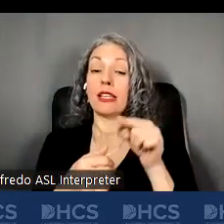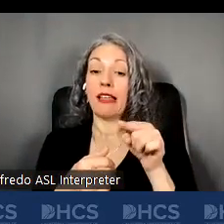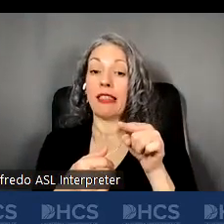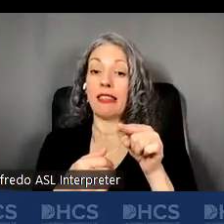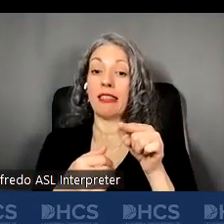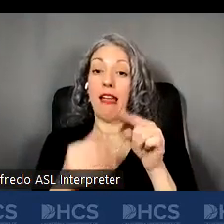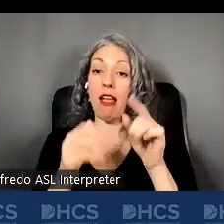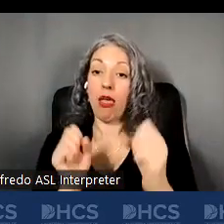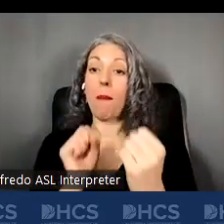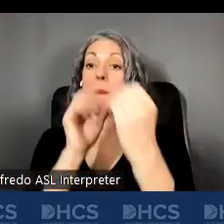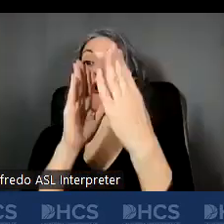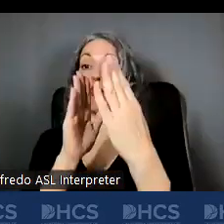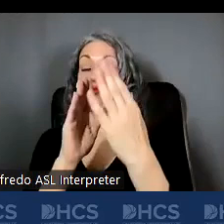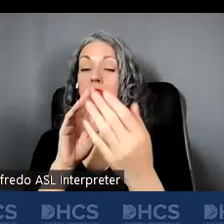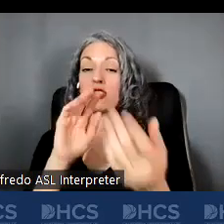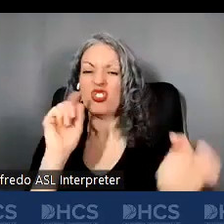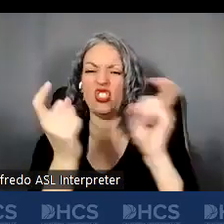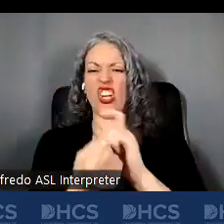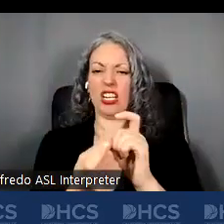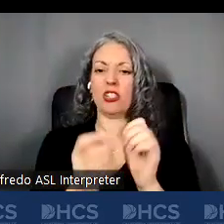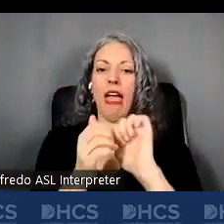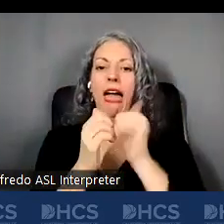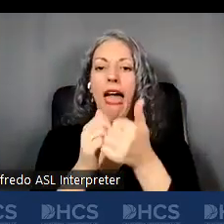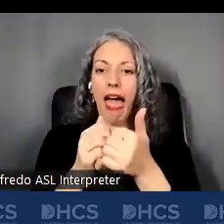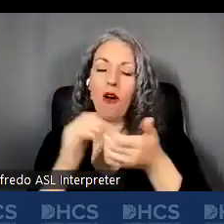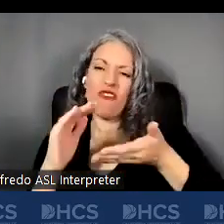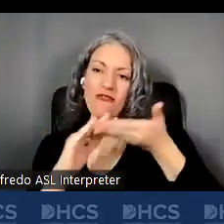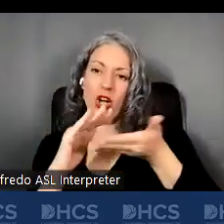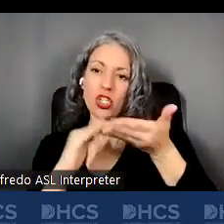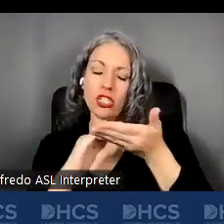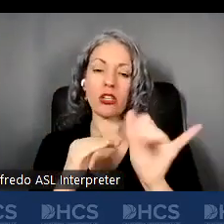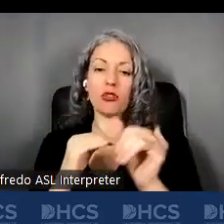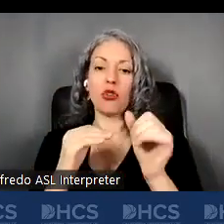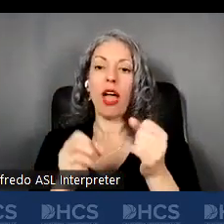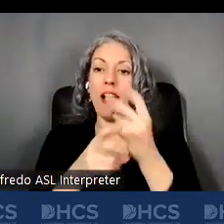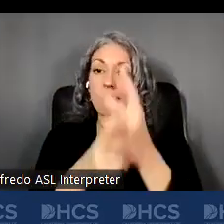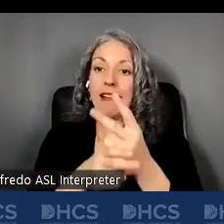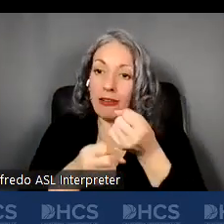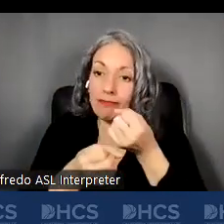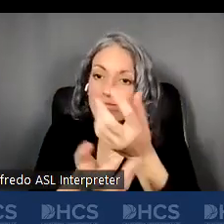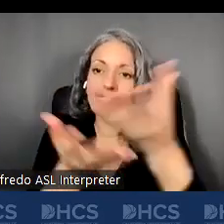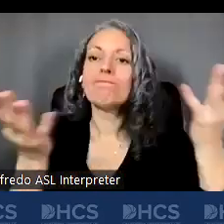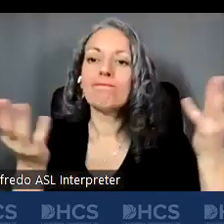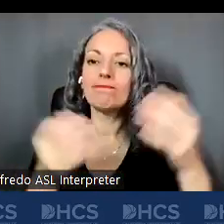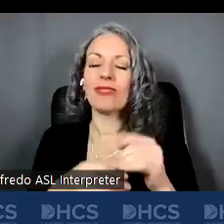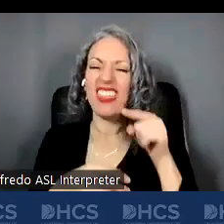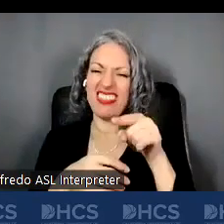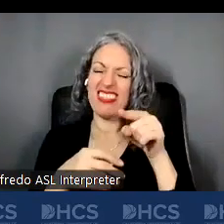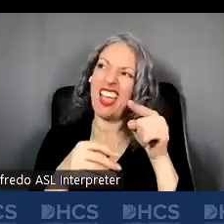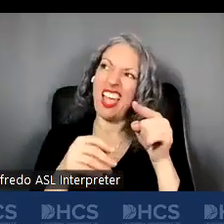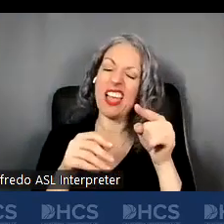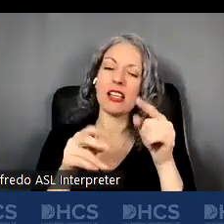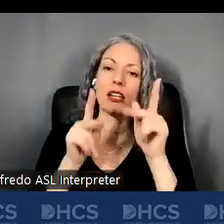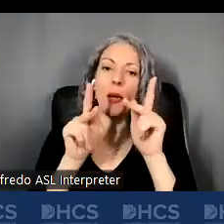approach to transforming how Medi-Cal program functions and how care is delivered. And really take that whole person care approach